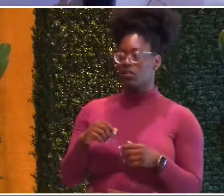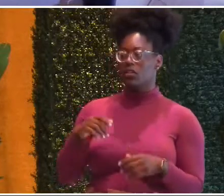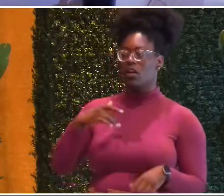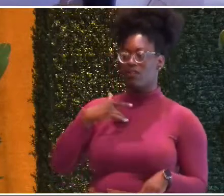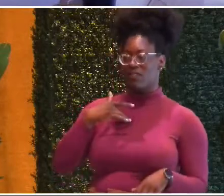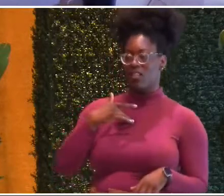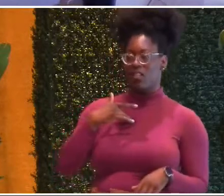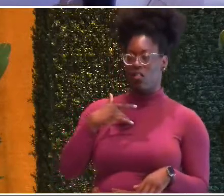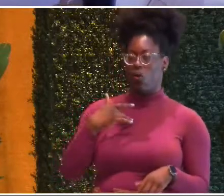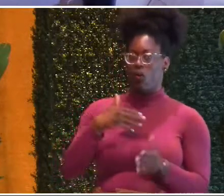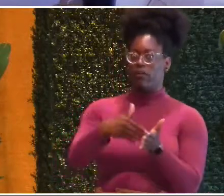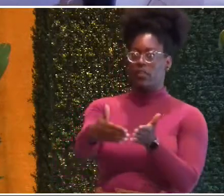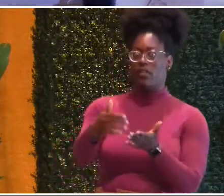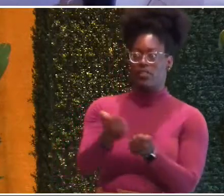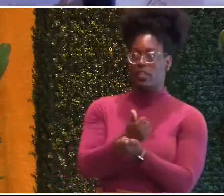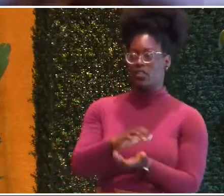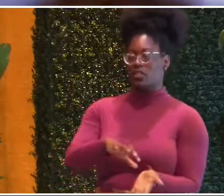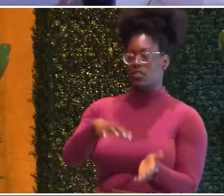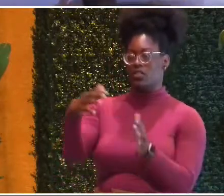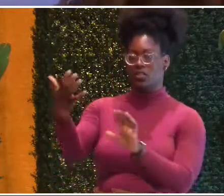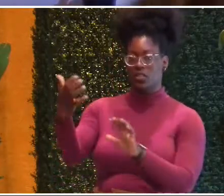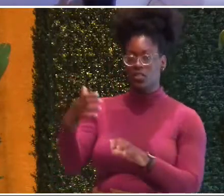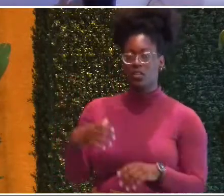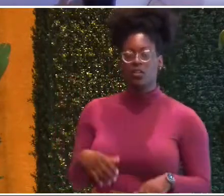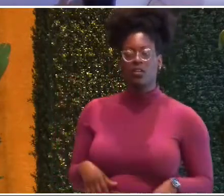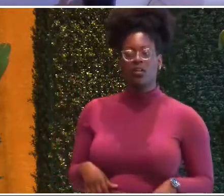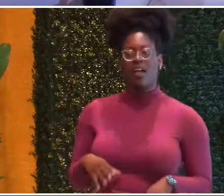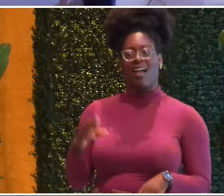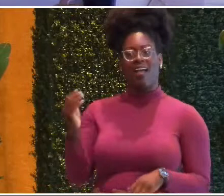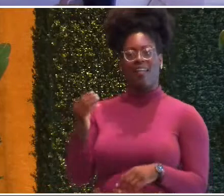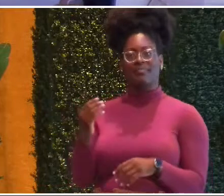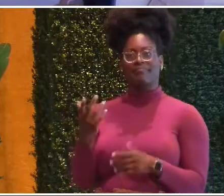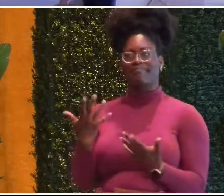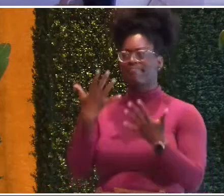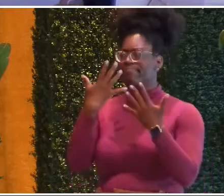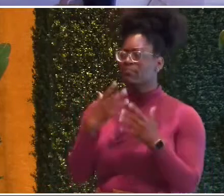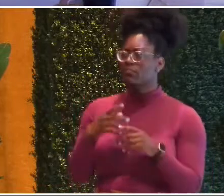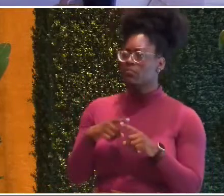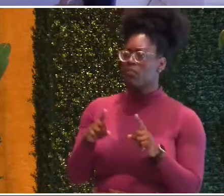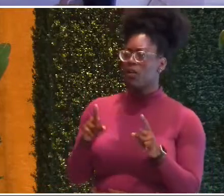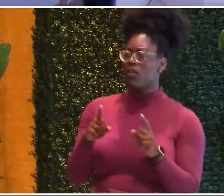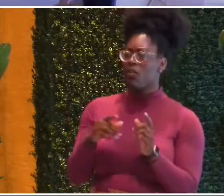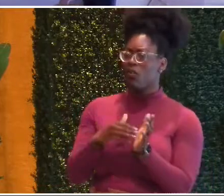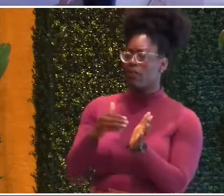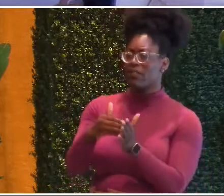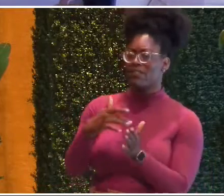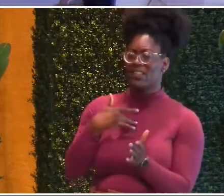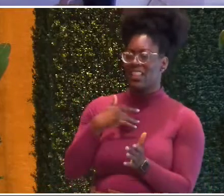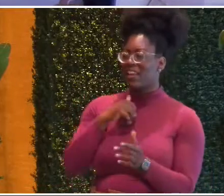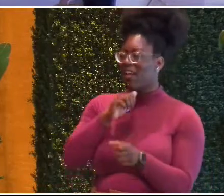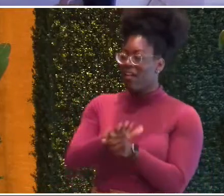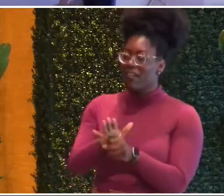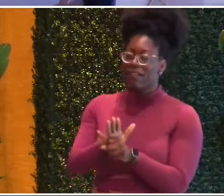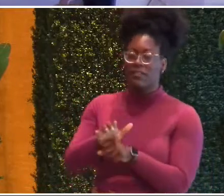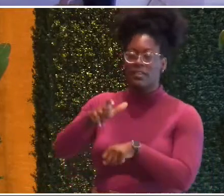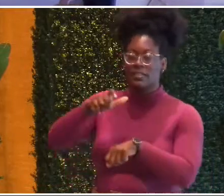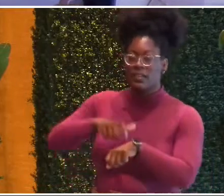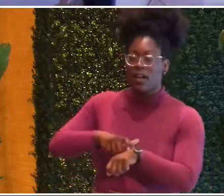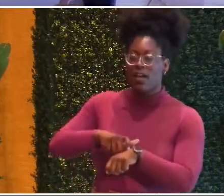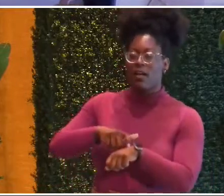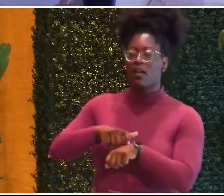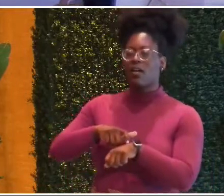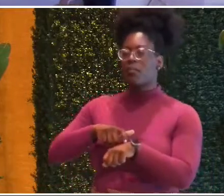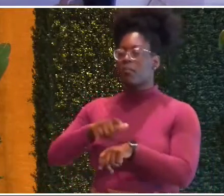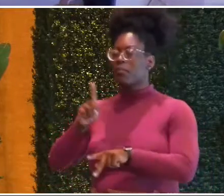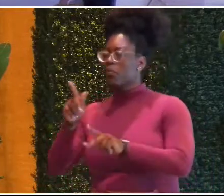the resources to make space for addressing them, to making sure that they're taken care of. And